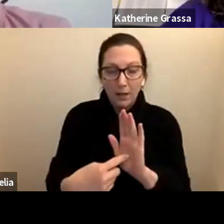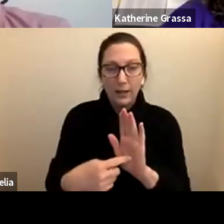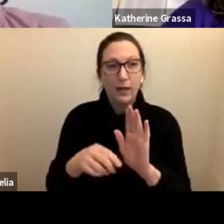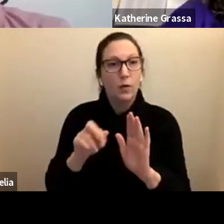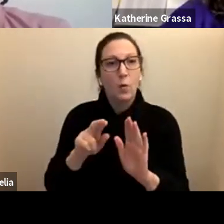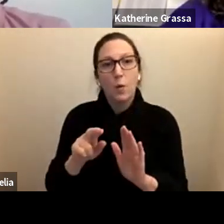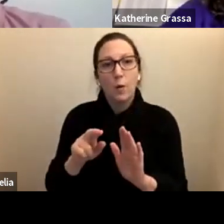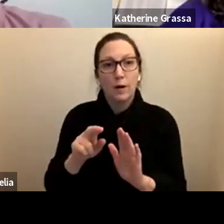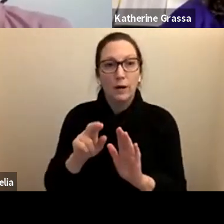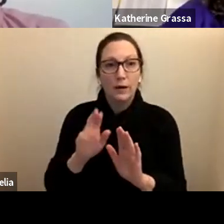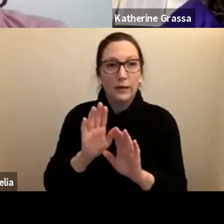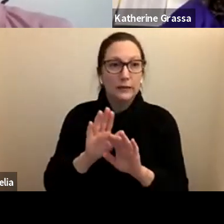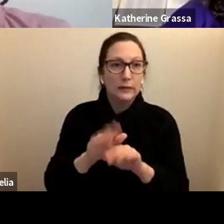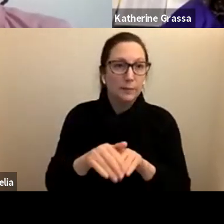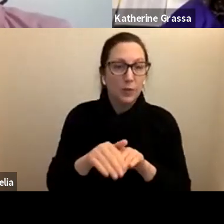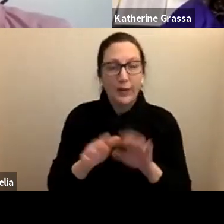task force.